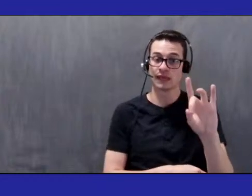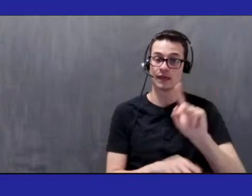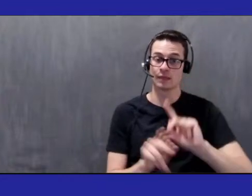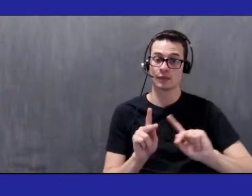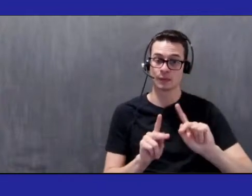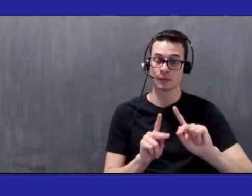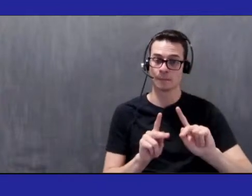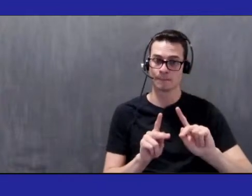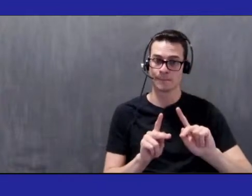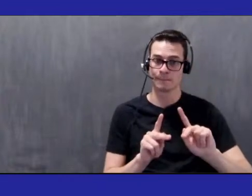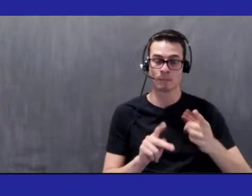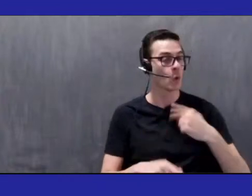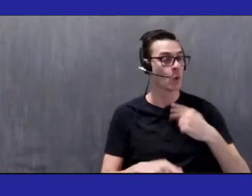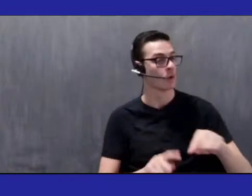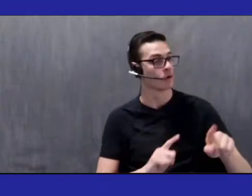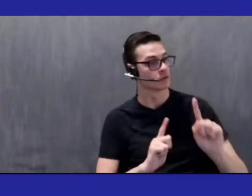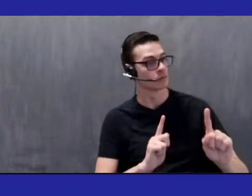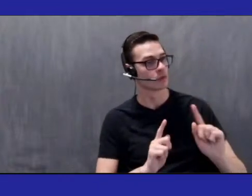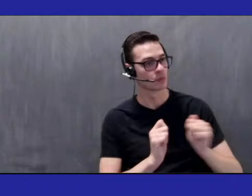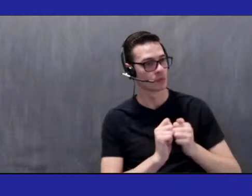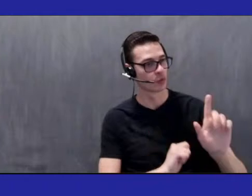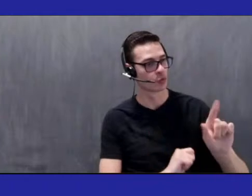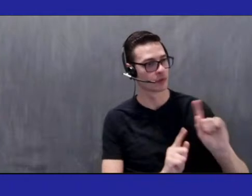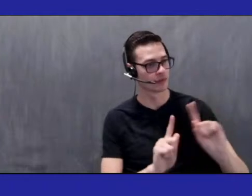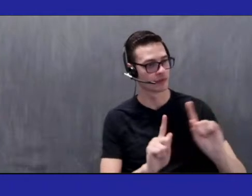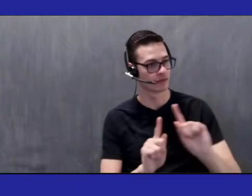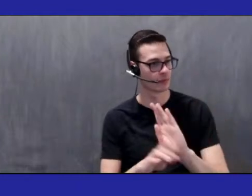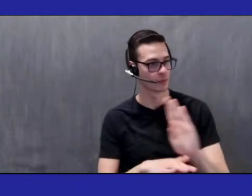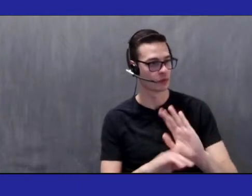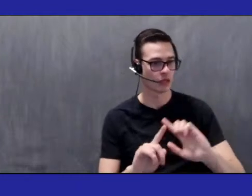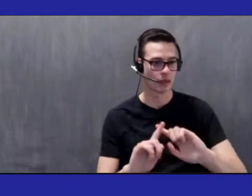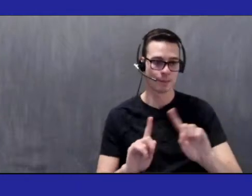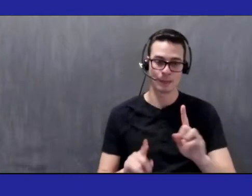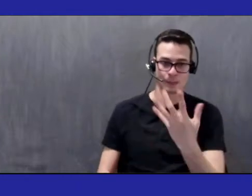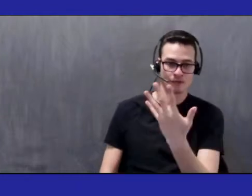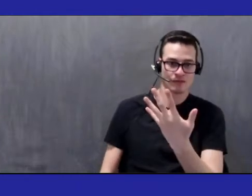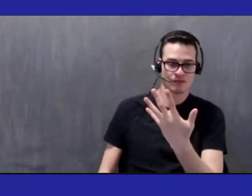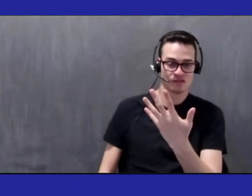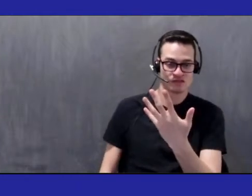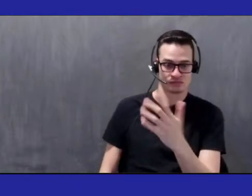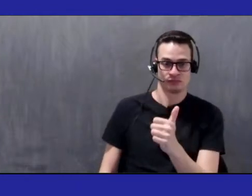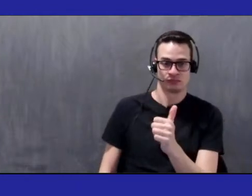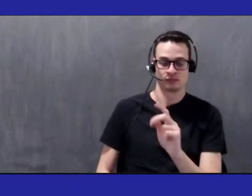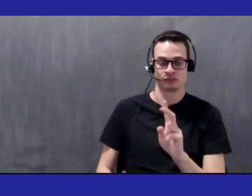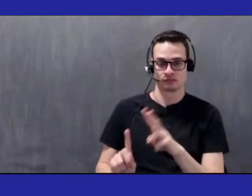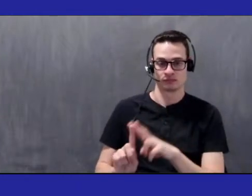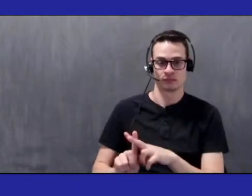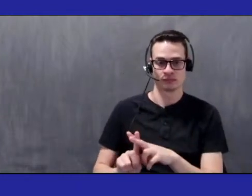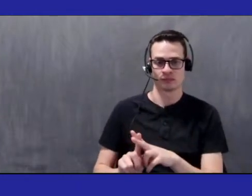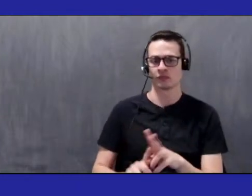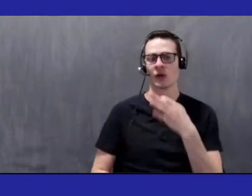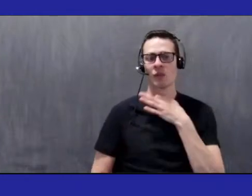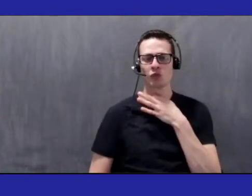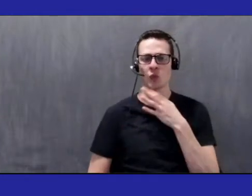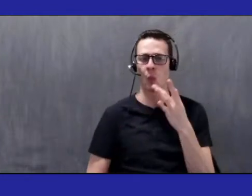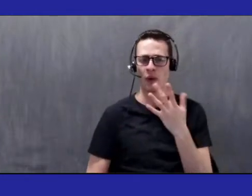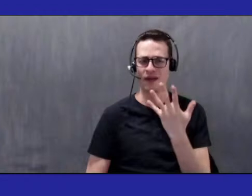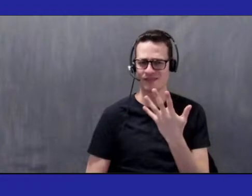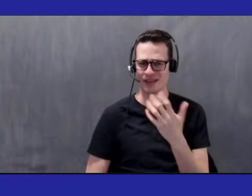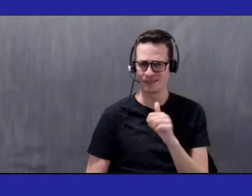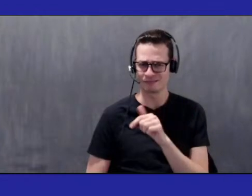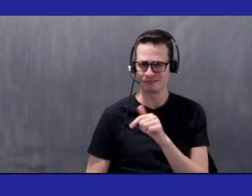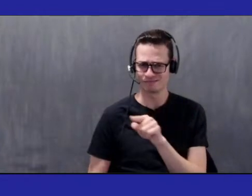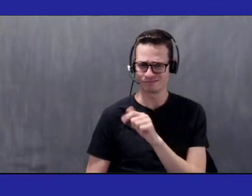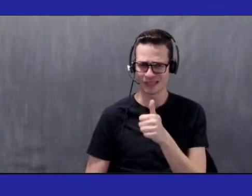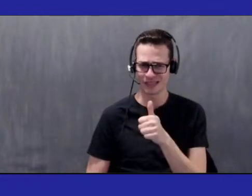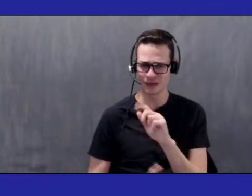we spoke with 20 different businesses, but only, I don't know, 5 or 10 applied. We always wonder, like, why did